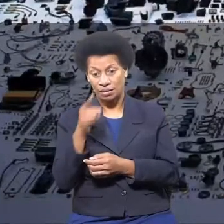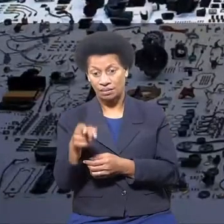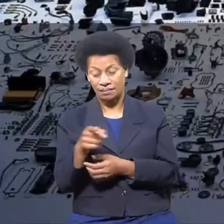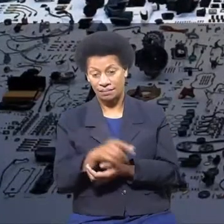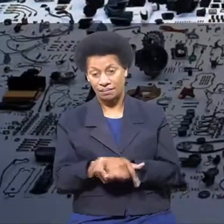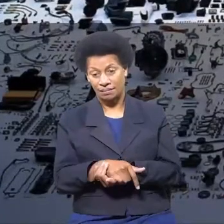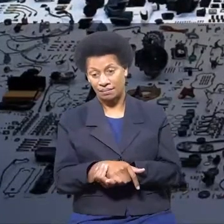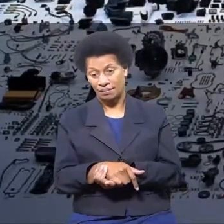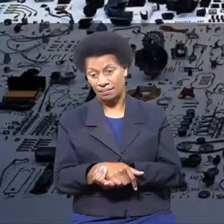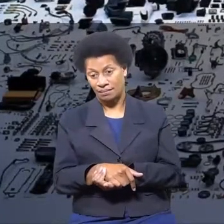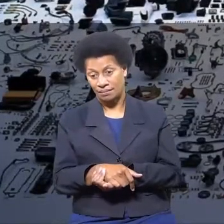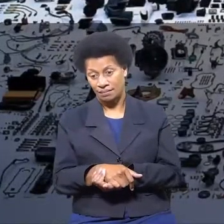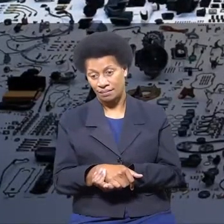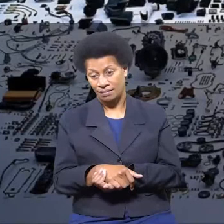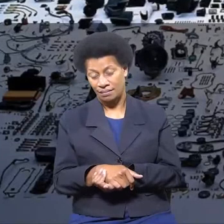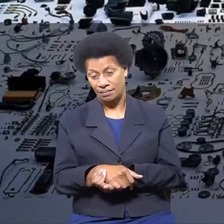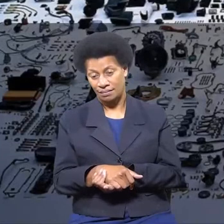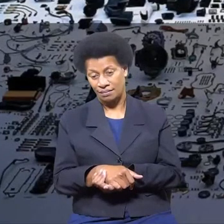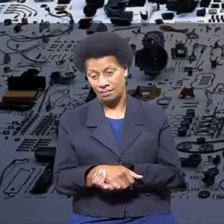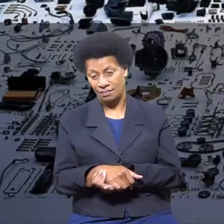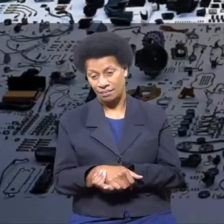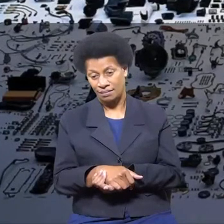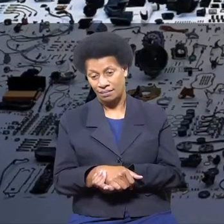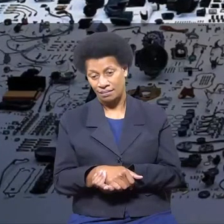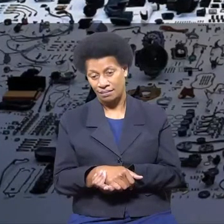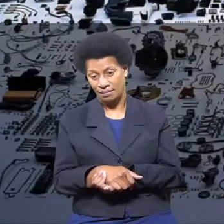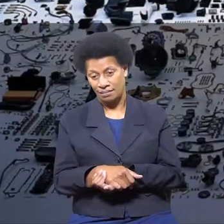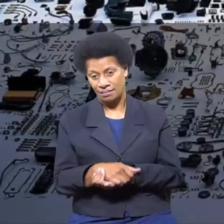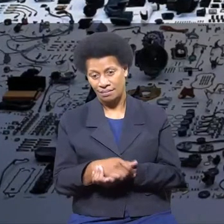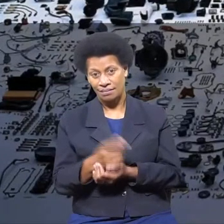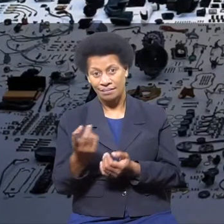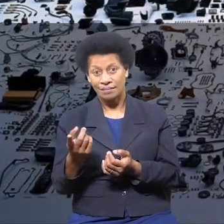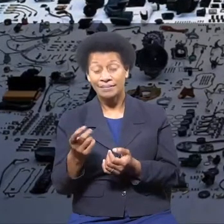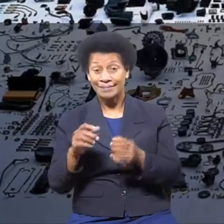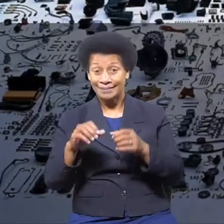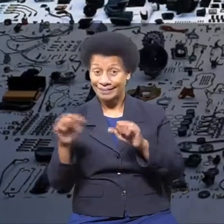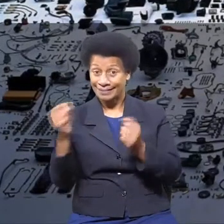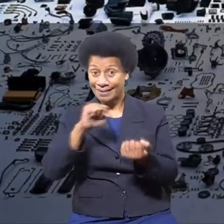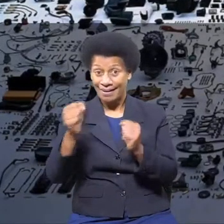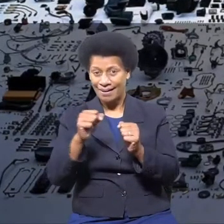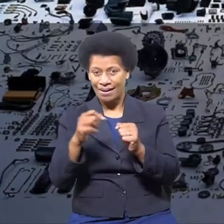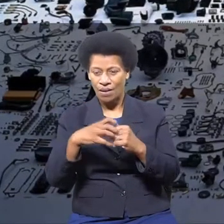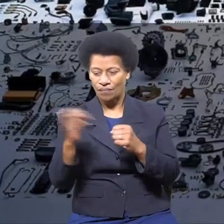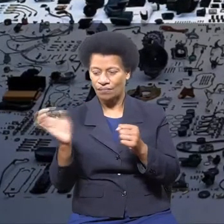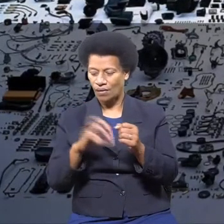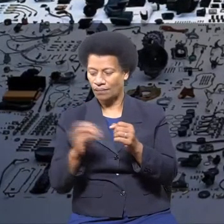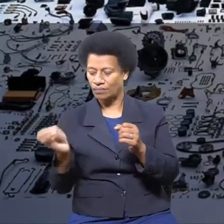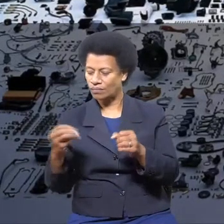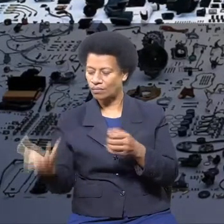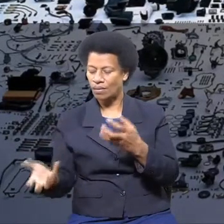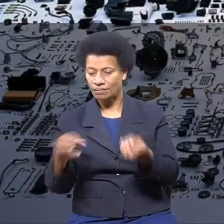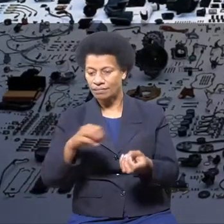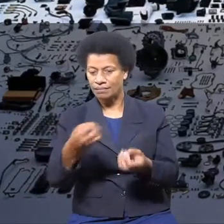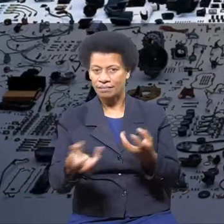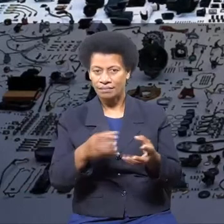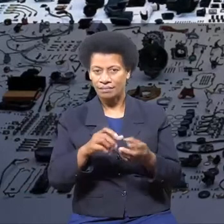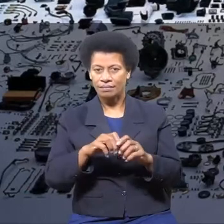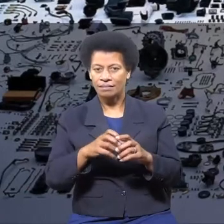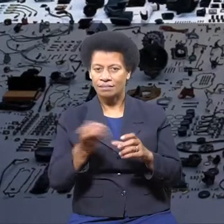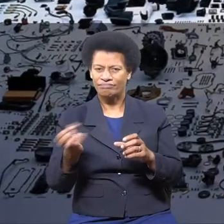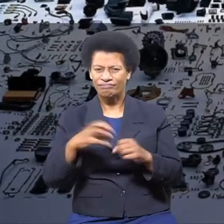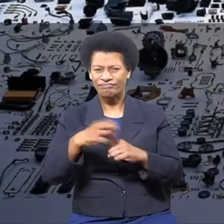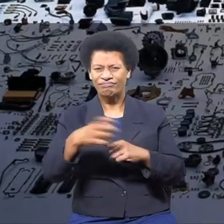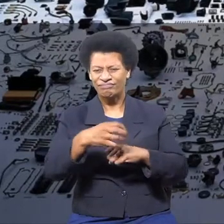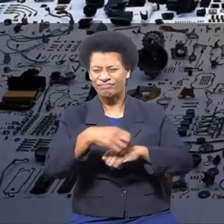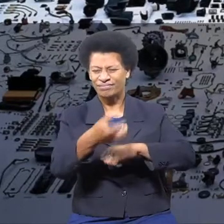the screen, we have a car which has been taken to pieces and all laid out, all the different pieces in